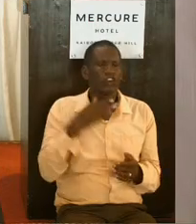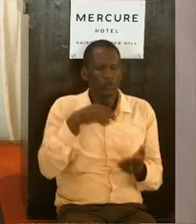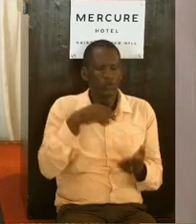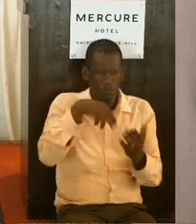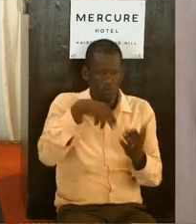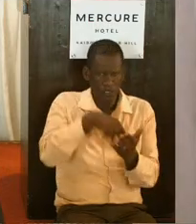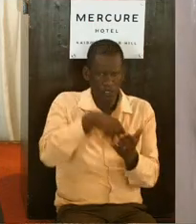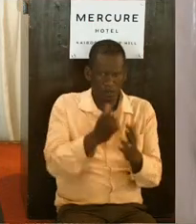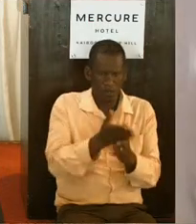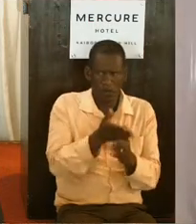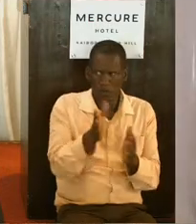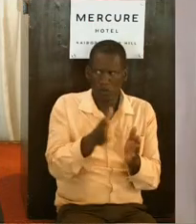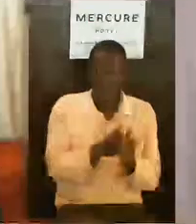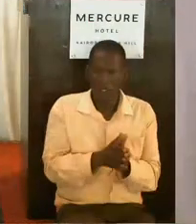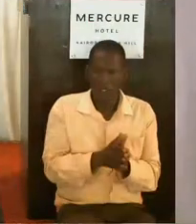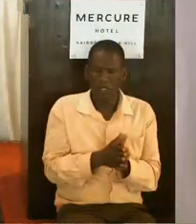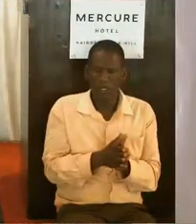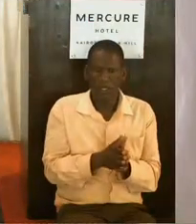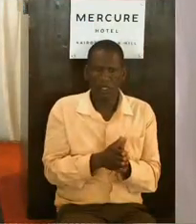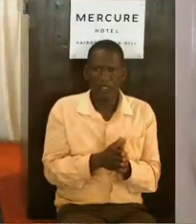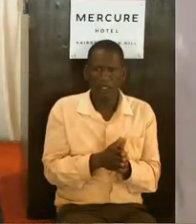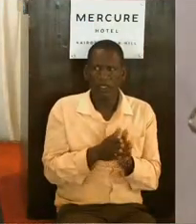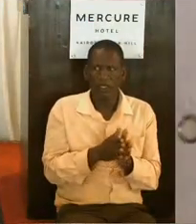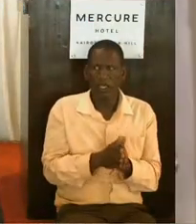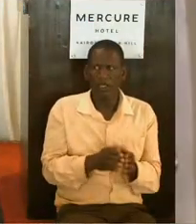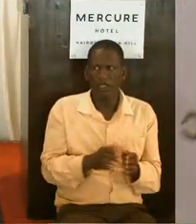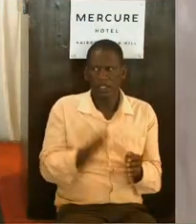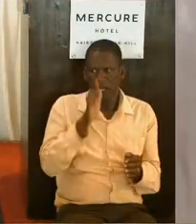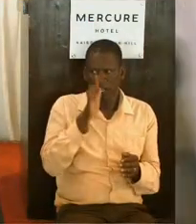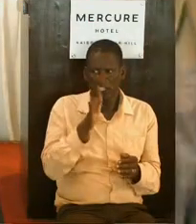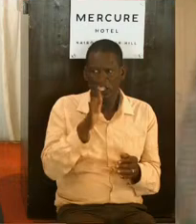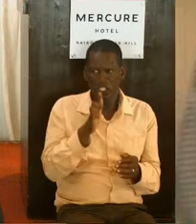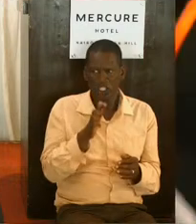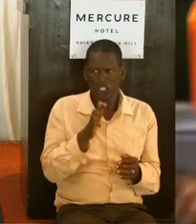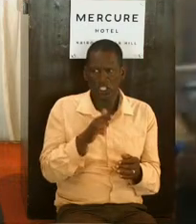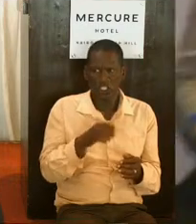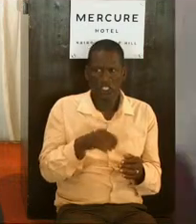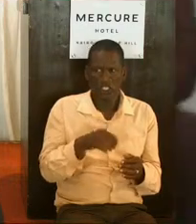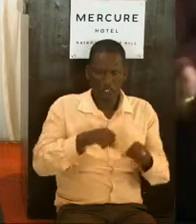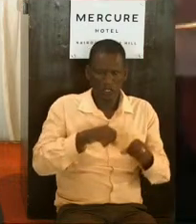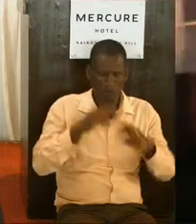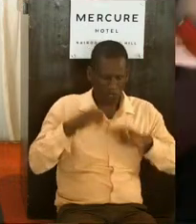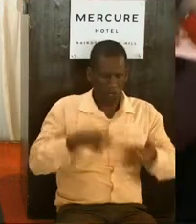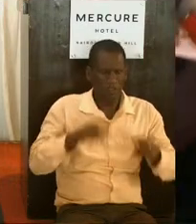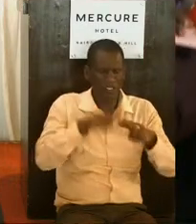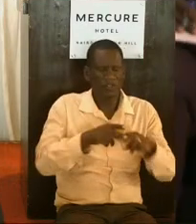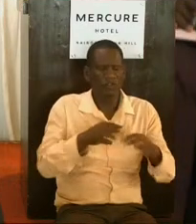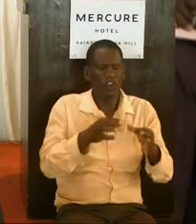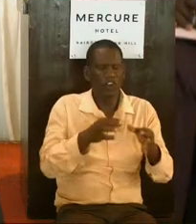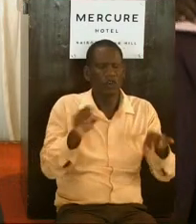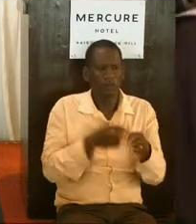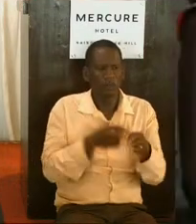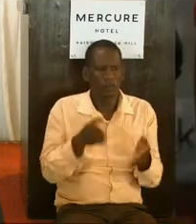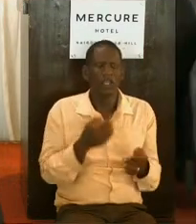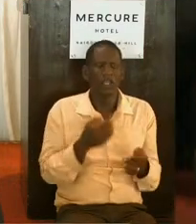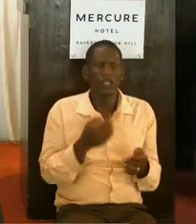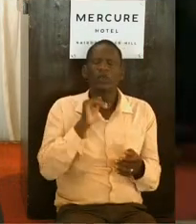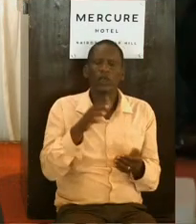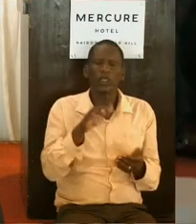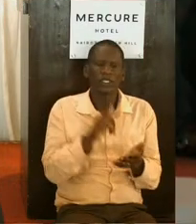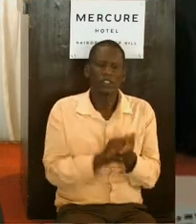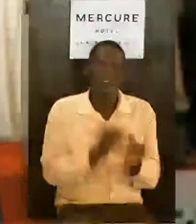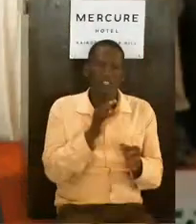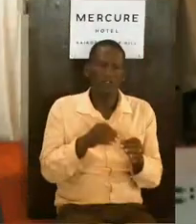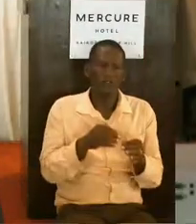to stand between yourself and the the lunch hour break because we've been seated here for a long time as well I would ask that